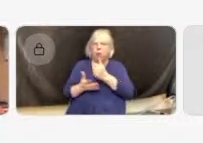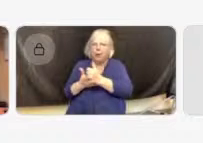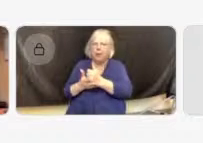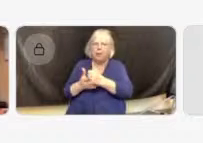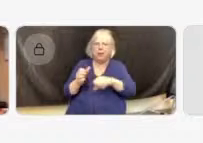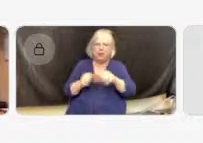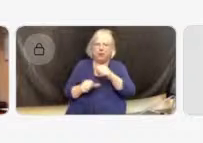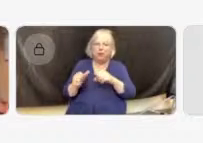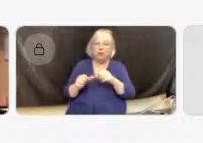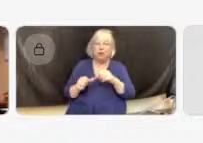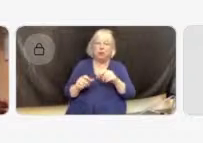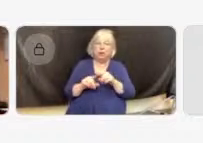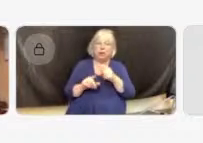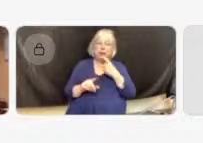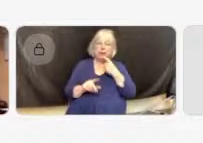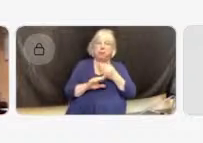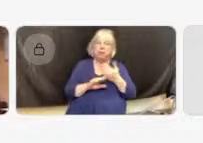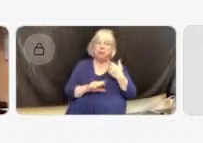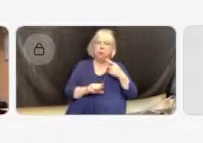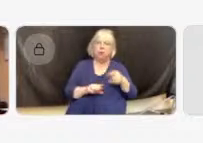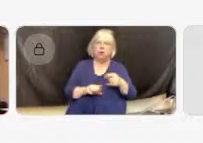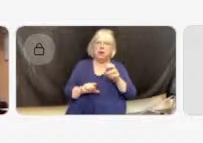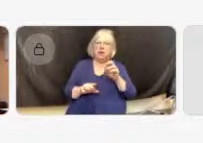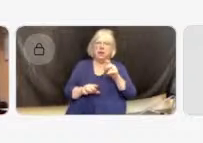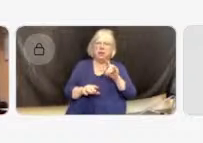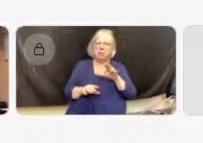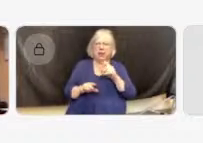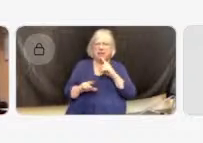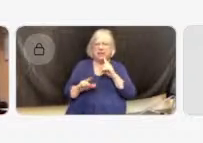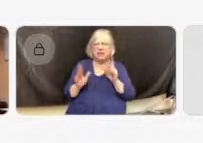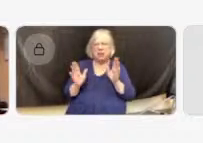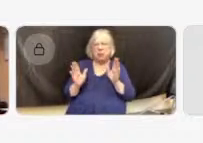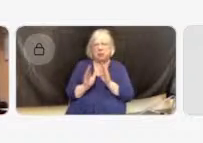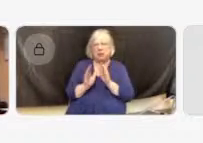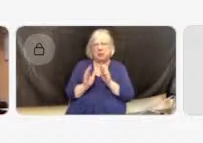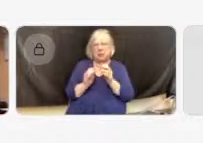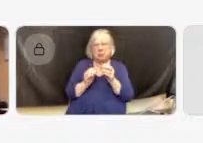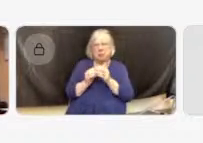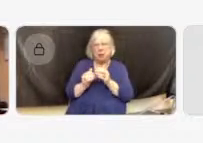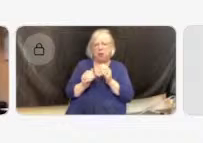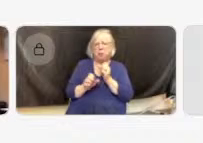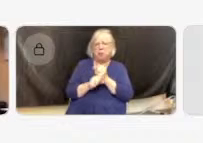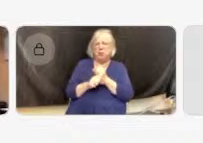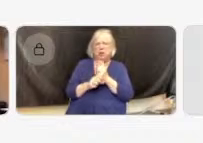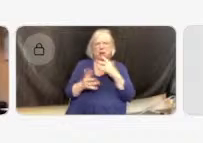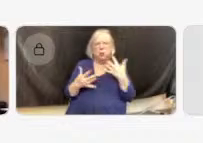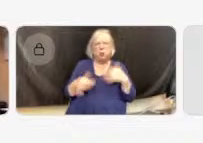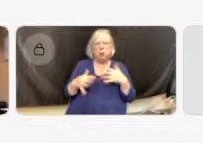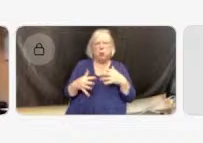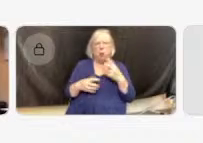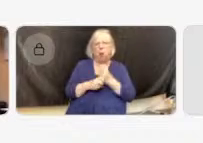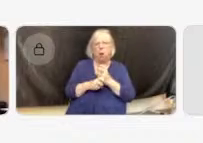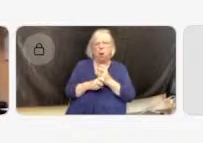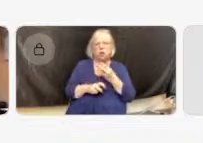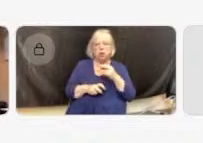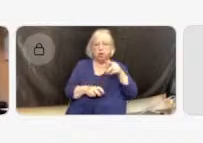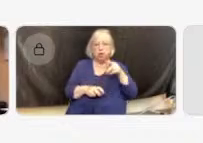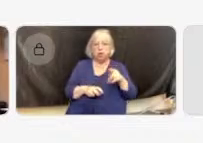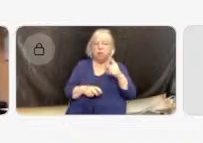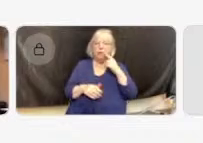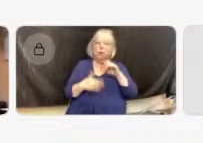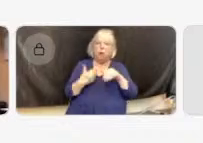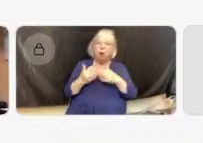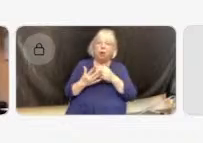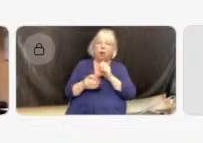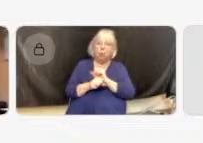And like they expressed before, this space is so tight and it's gonna create so much hardship and all the work that we have been doing in this